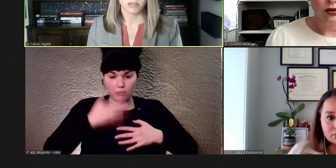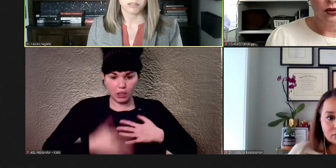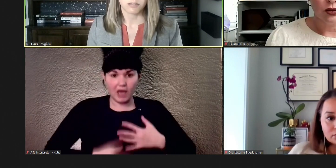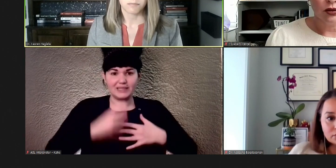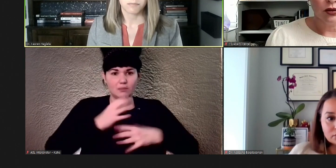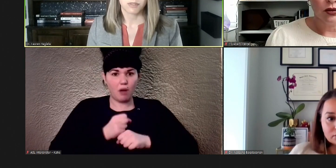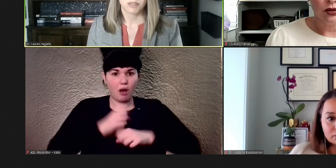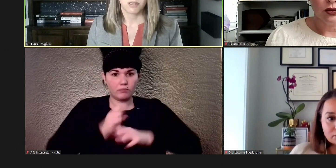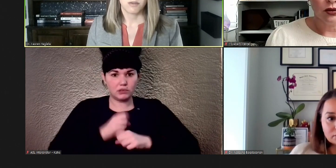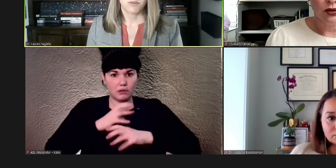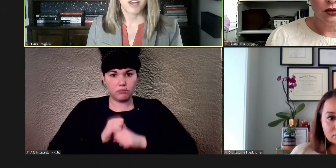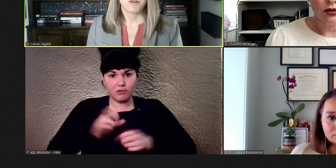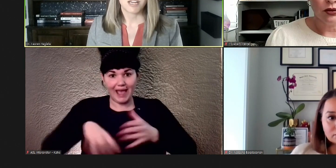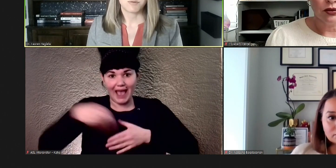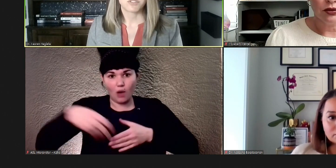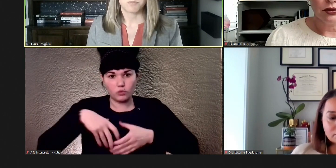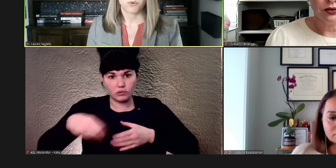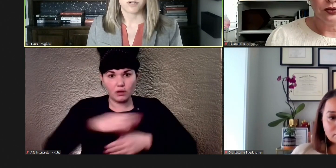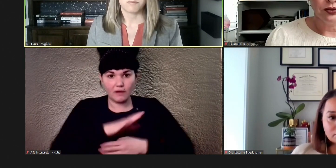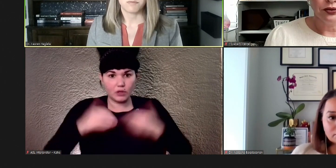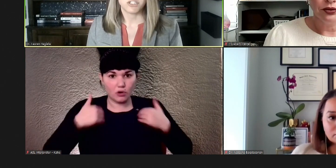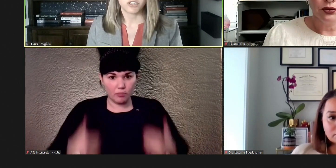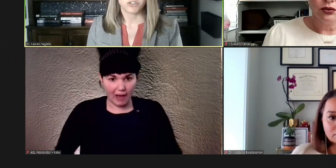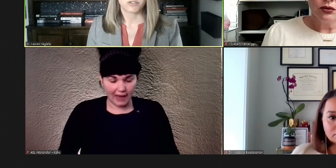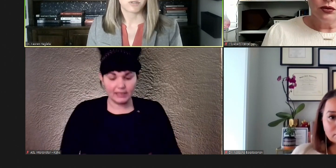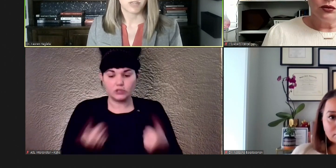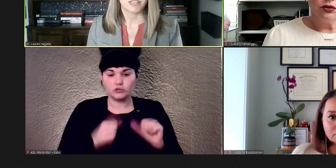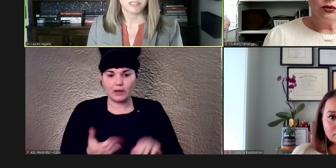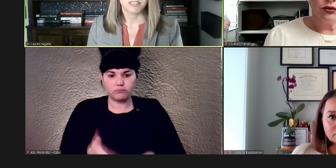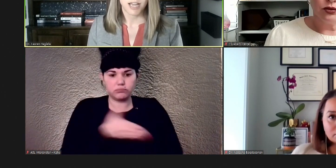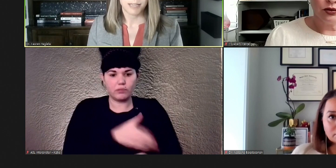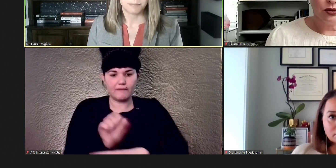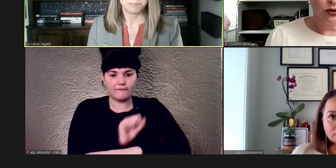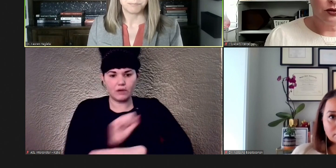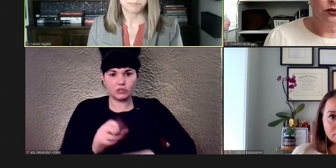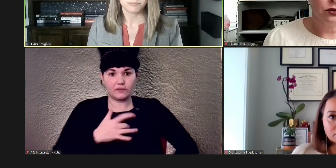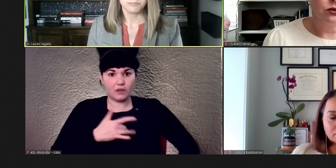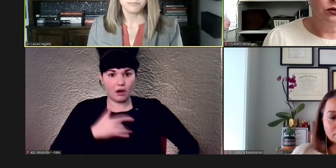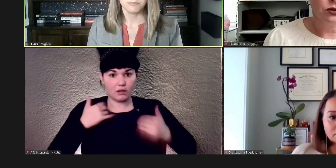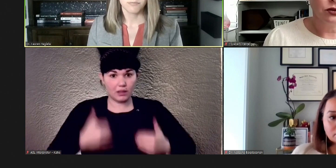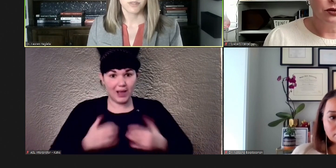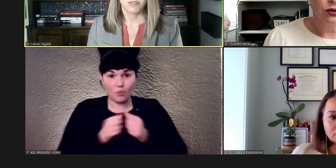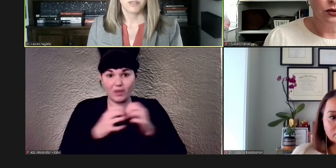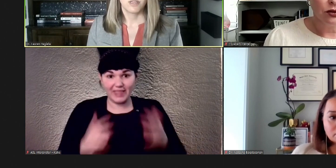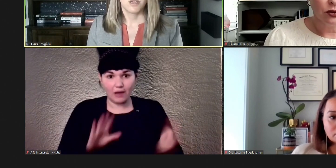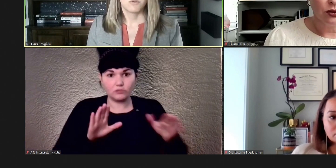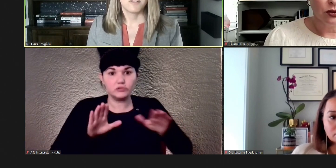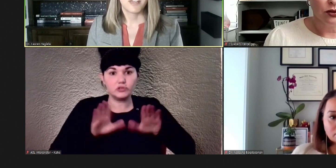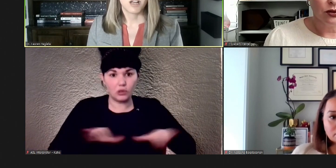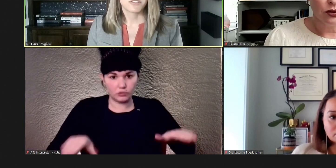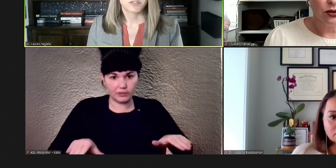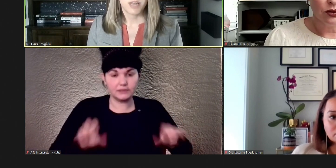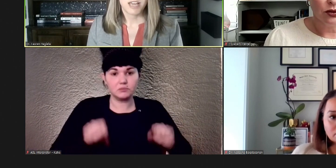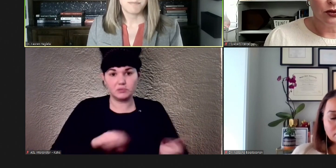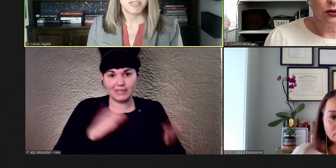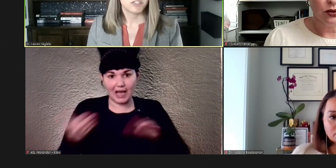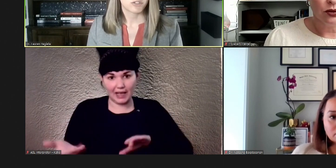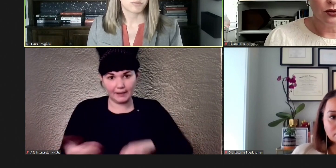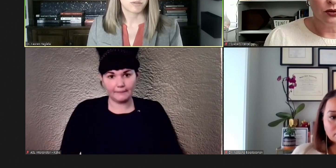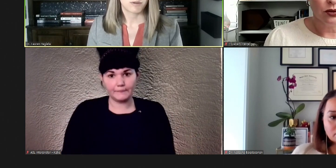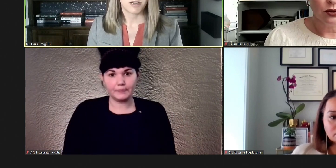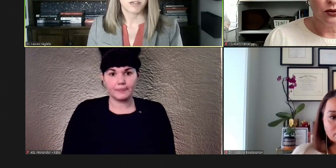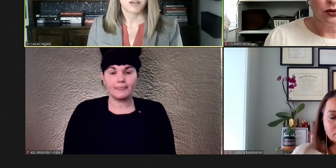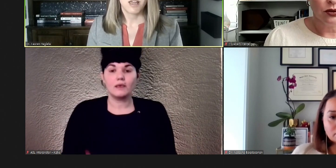and lungs. Without ECMO support, these children were likely to die. We've also had many